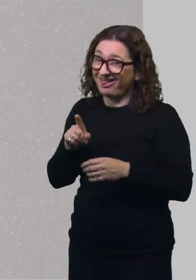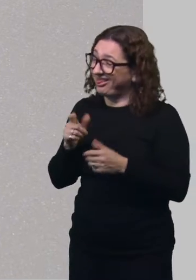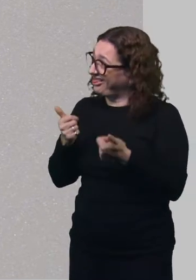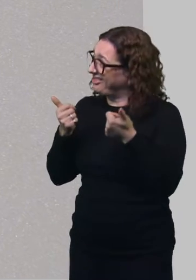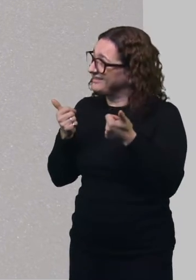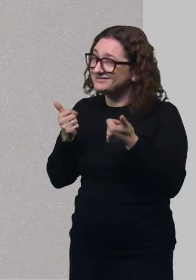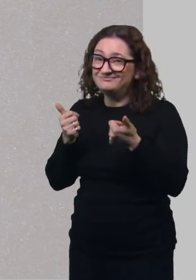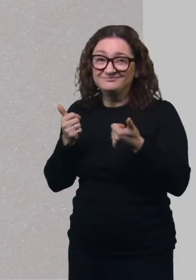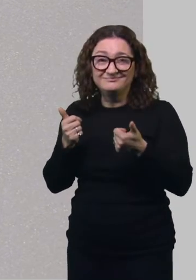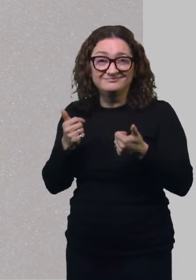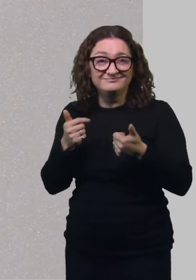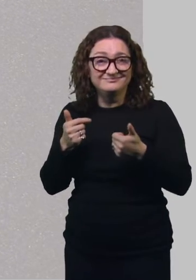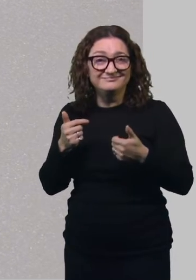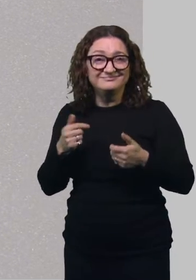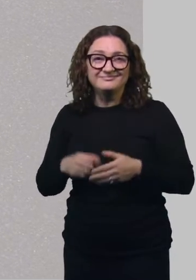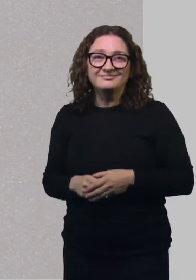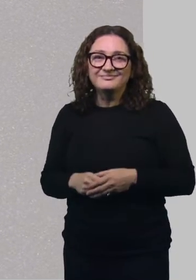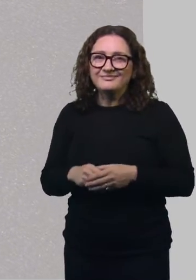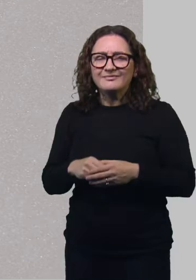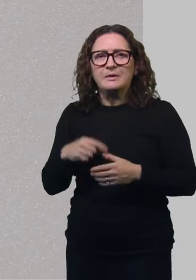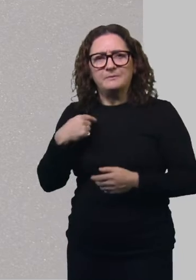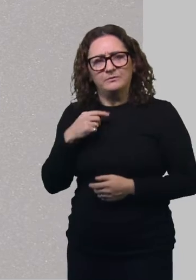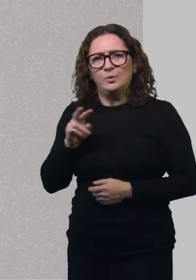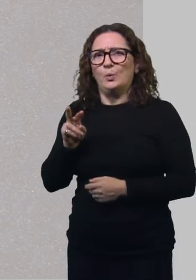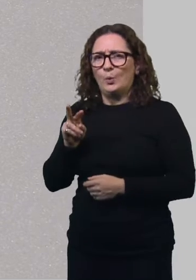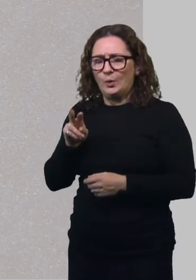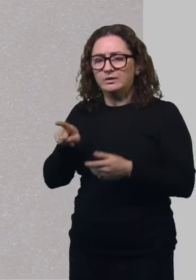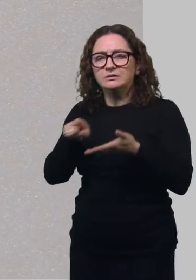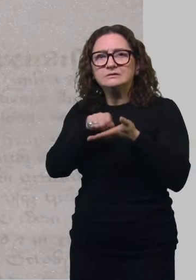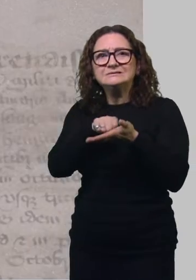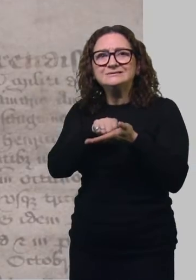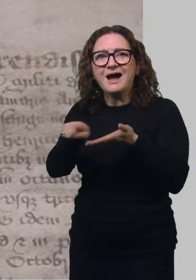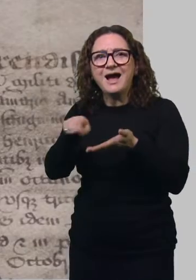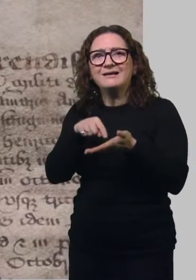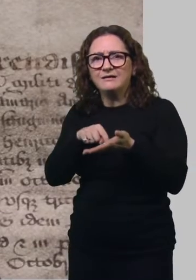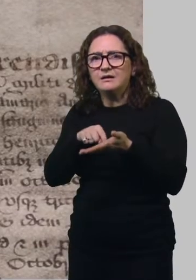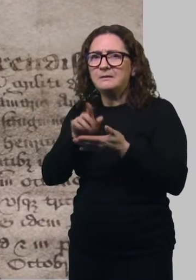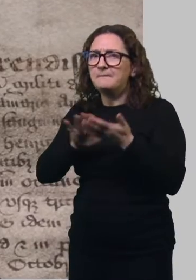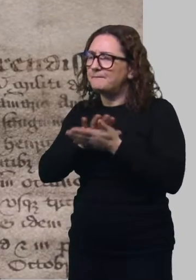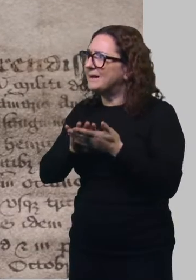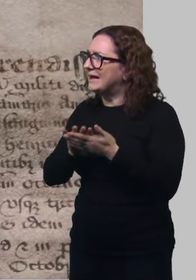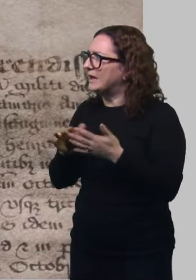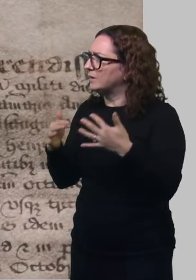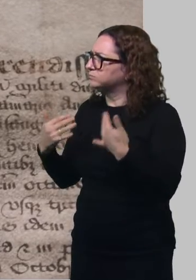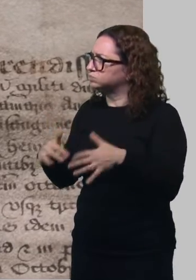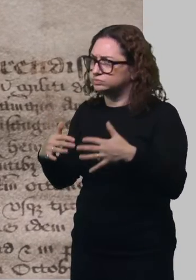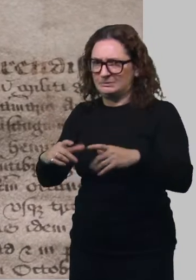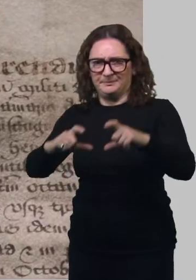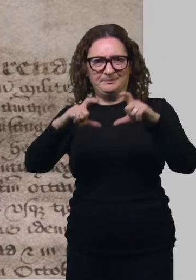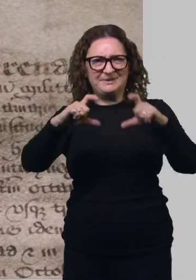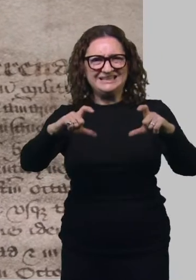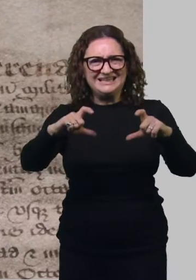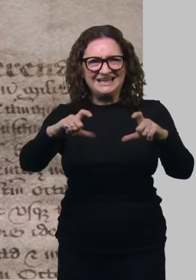wax seal is still in good condition. What is striking is that the signature not only dominates the document because of its size, it